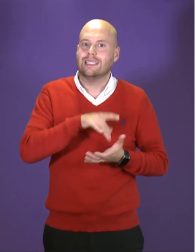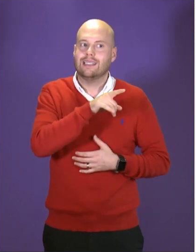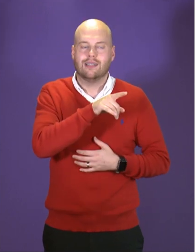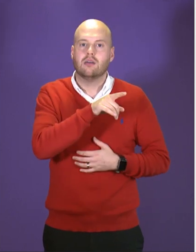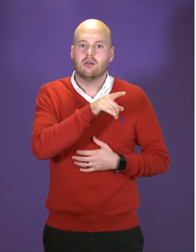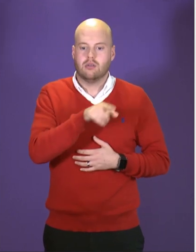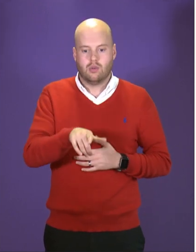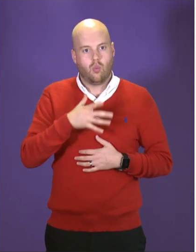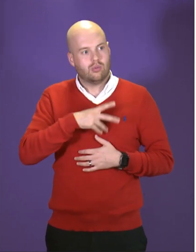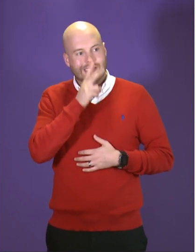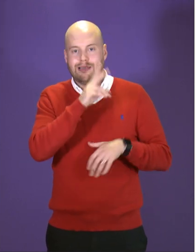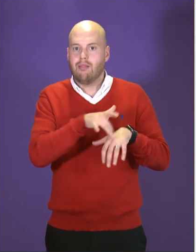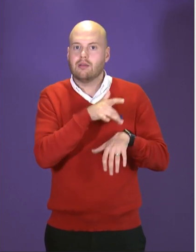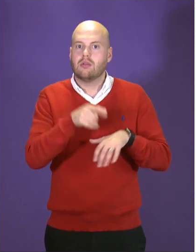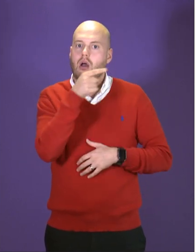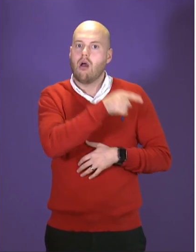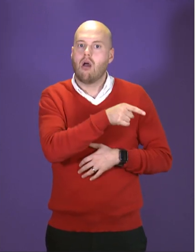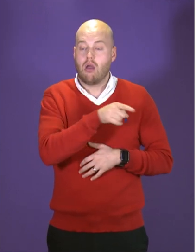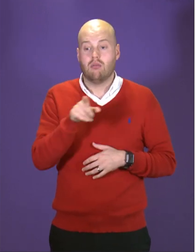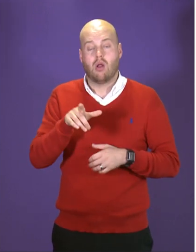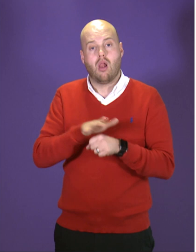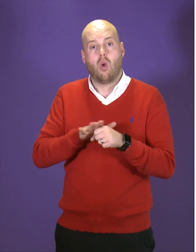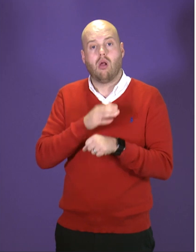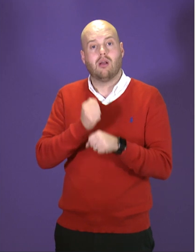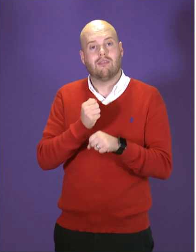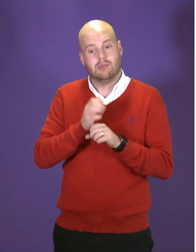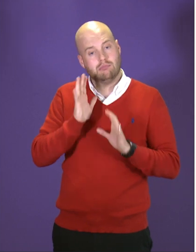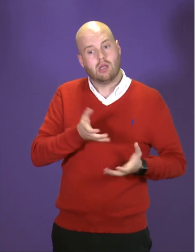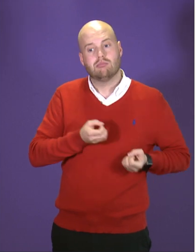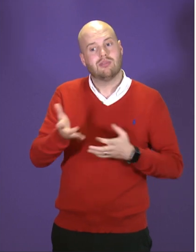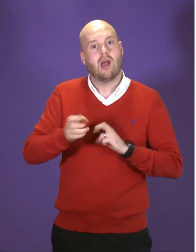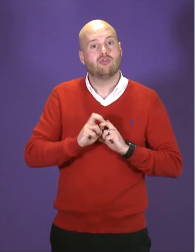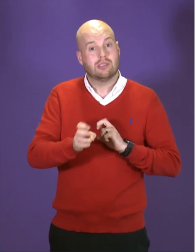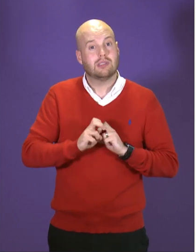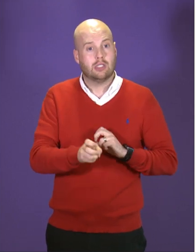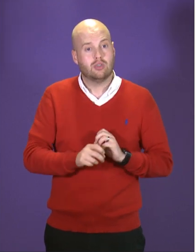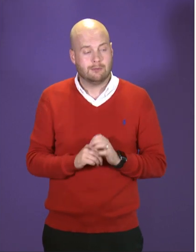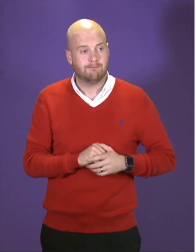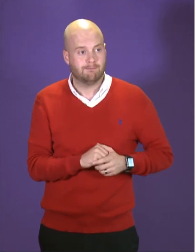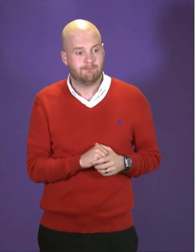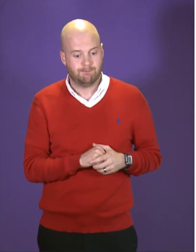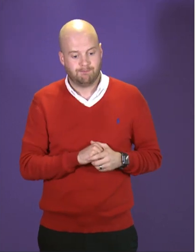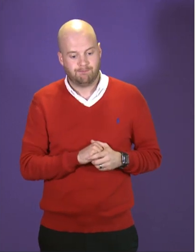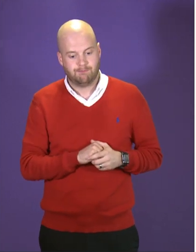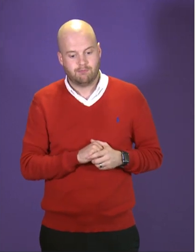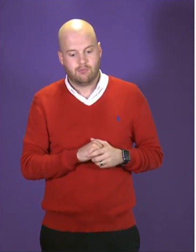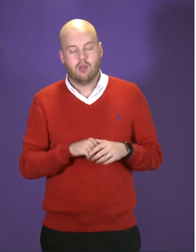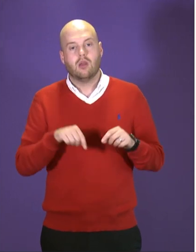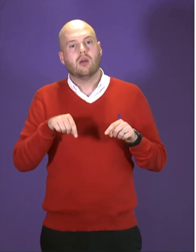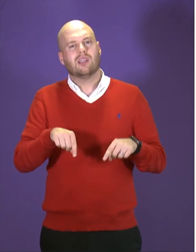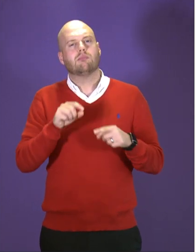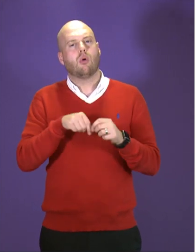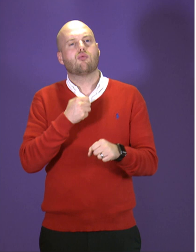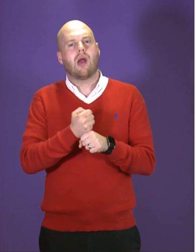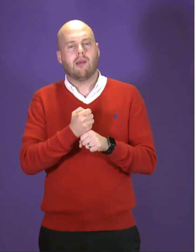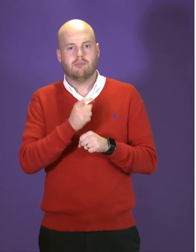has to take care of the transportation. And this program will be applied